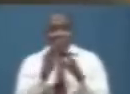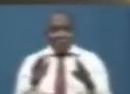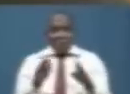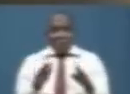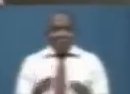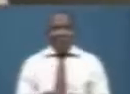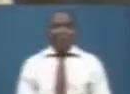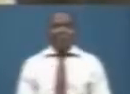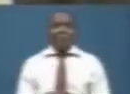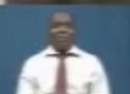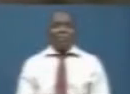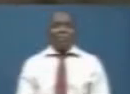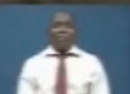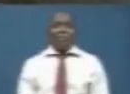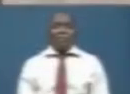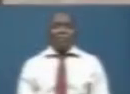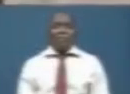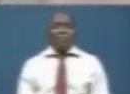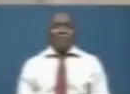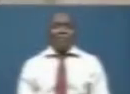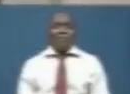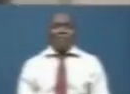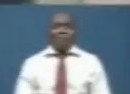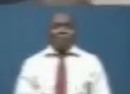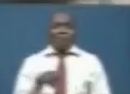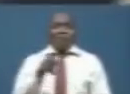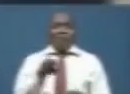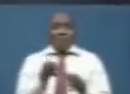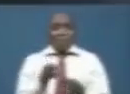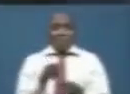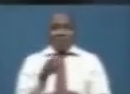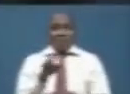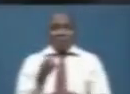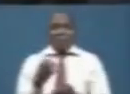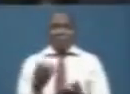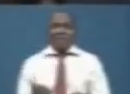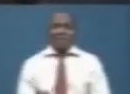hotbed of banditry and terrorism. Edward Nyaku, reporting for GBC News.